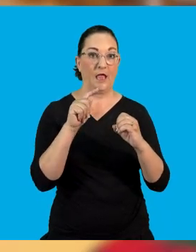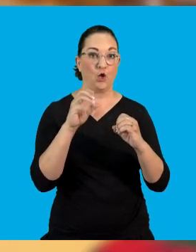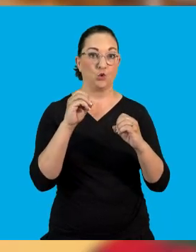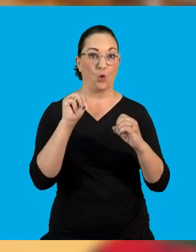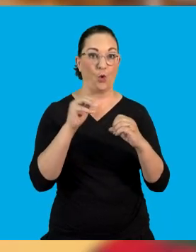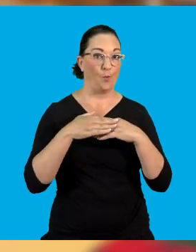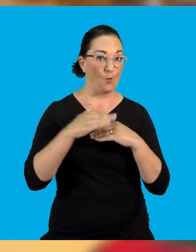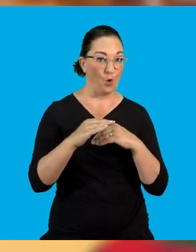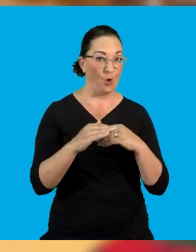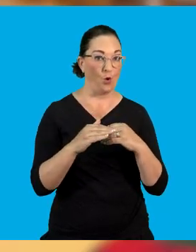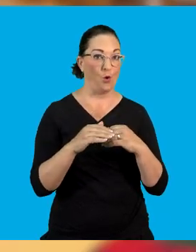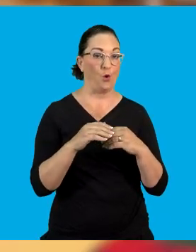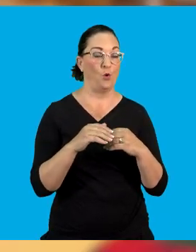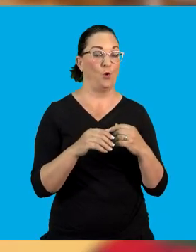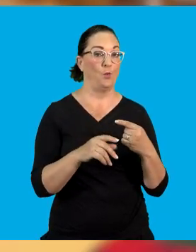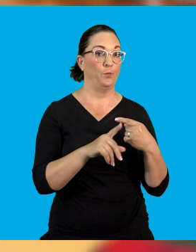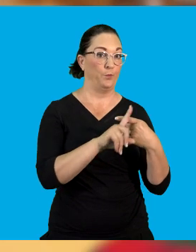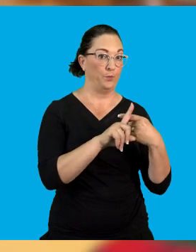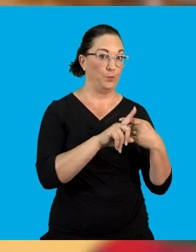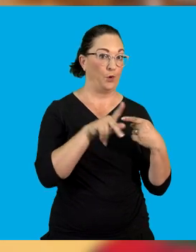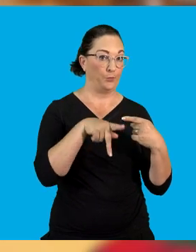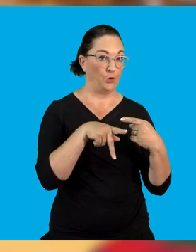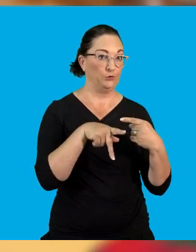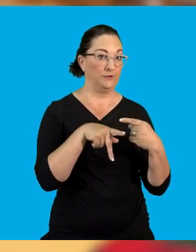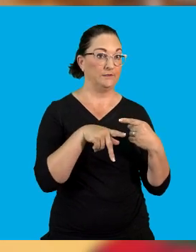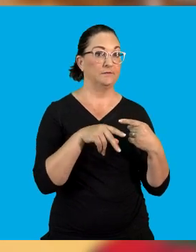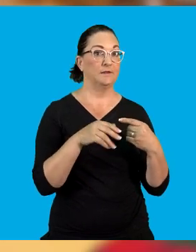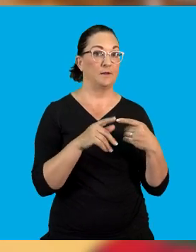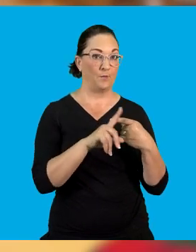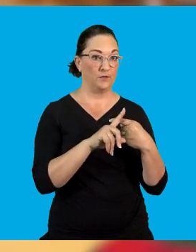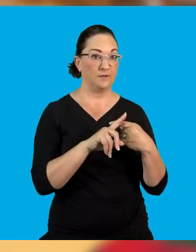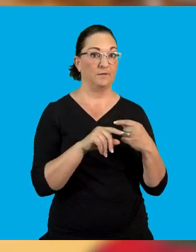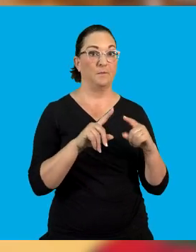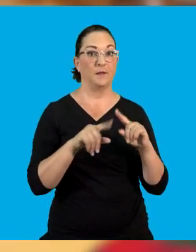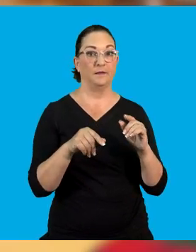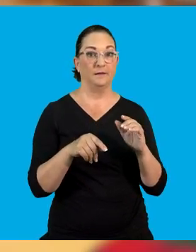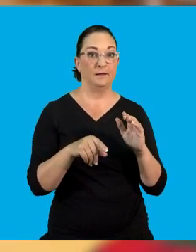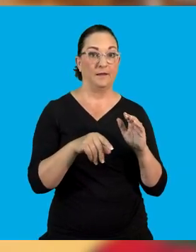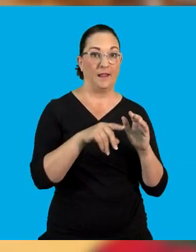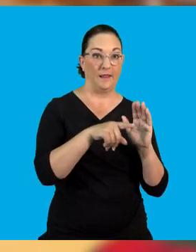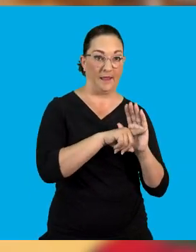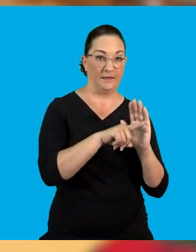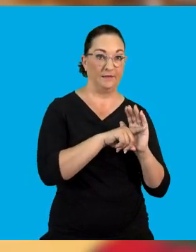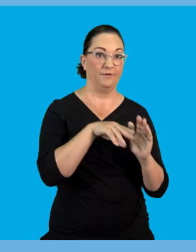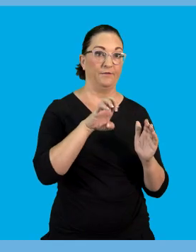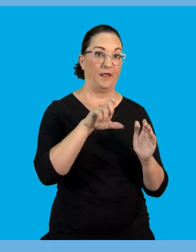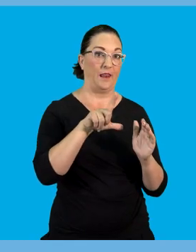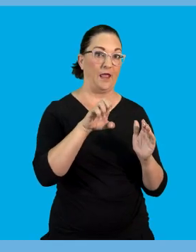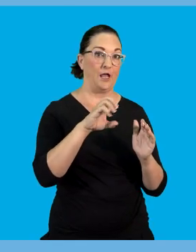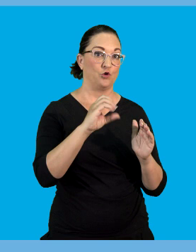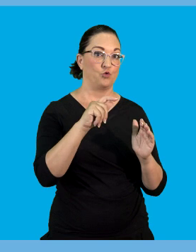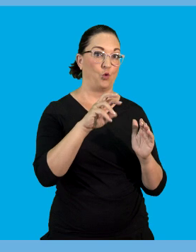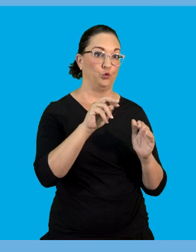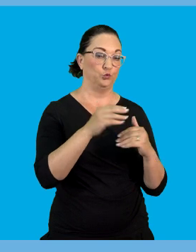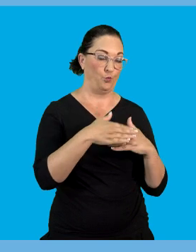more electrons, it's negative, it's going to be negatively charged. And when it has more protons, it's going to be positively charged. Now,